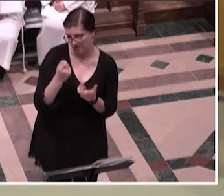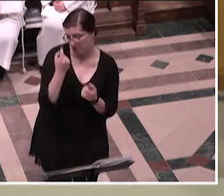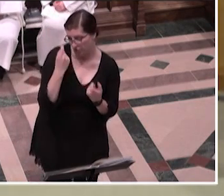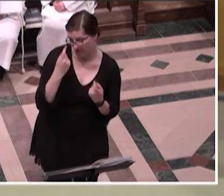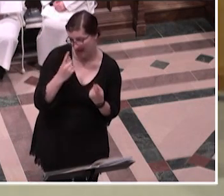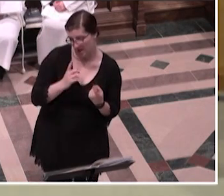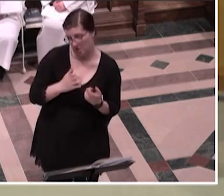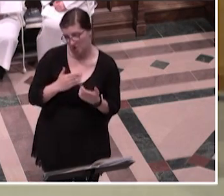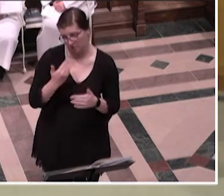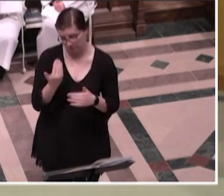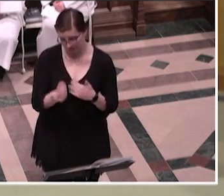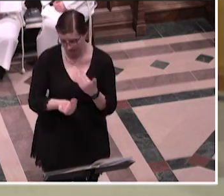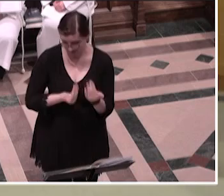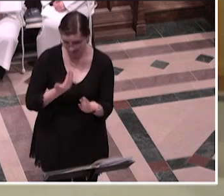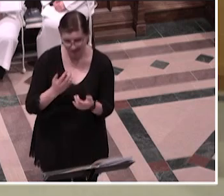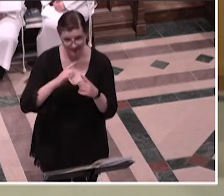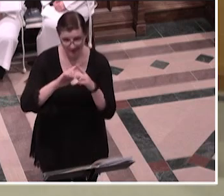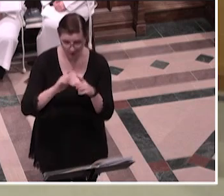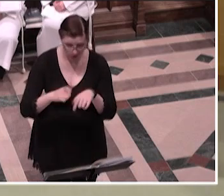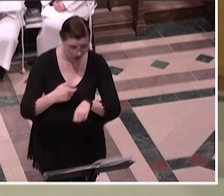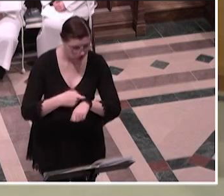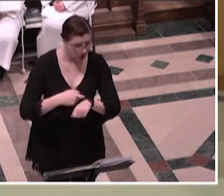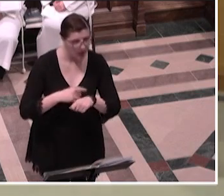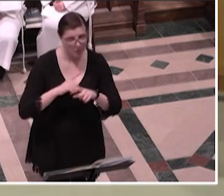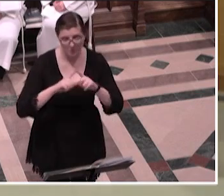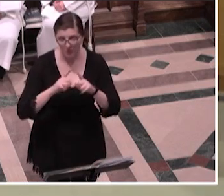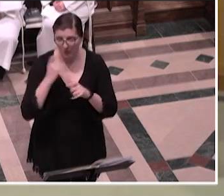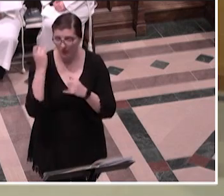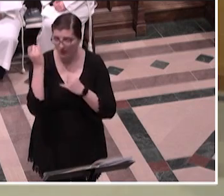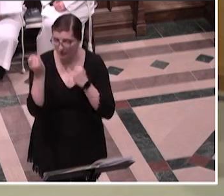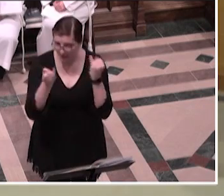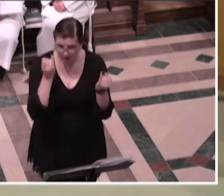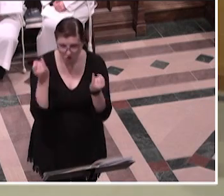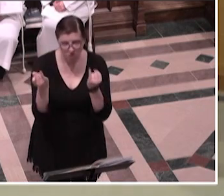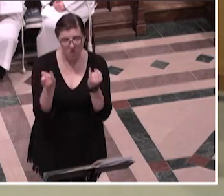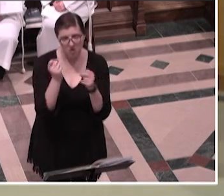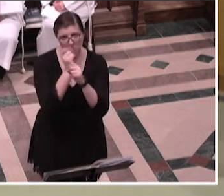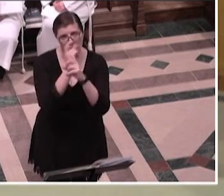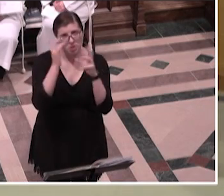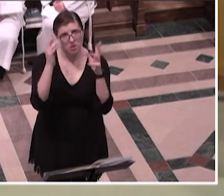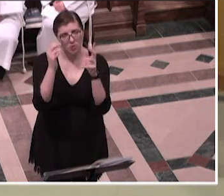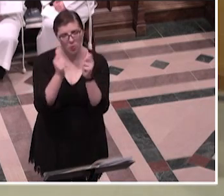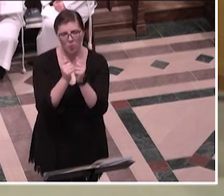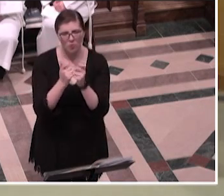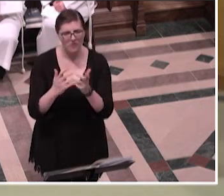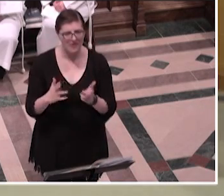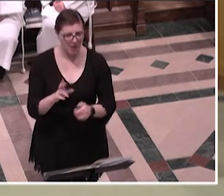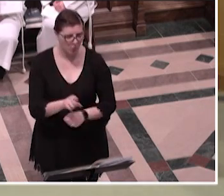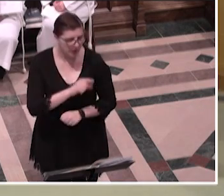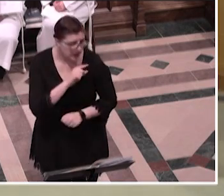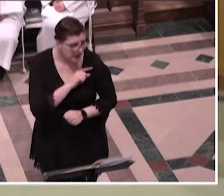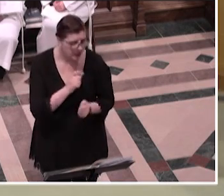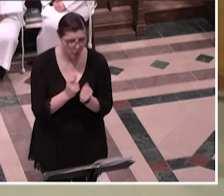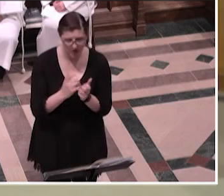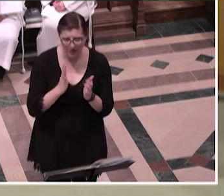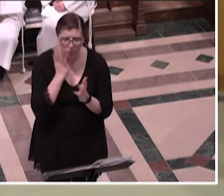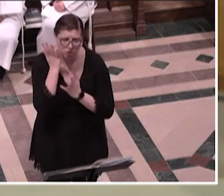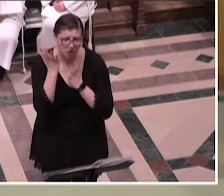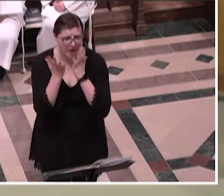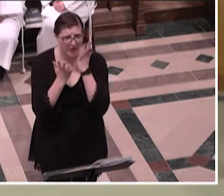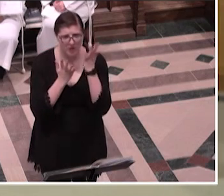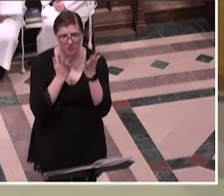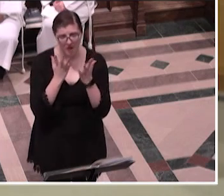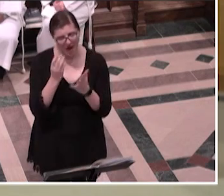own imaginations, free from guilt or shame. And I believe Jesus loves us for